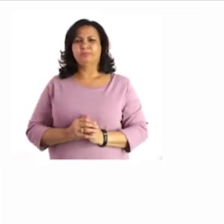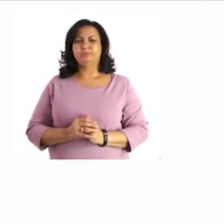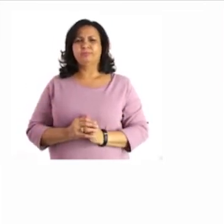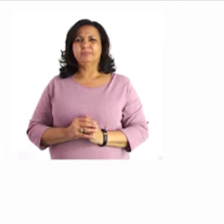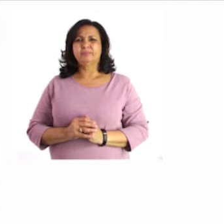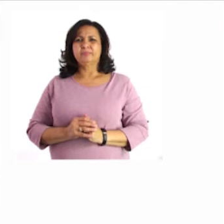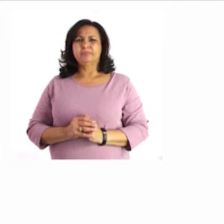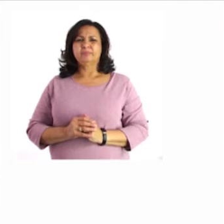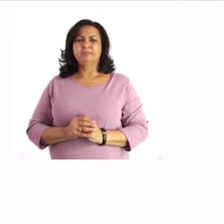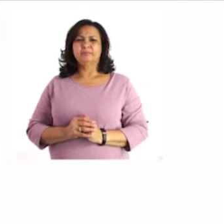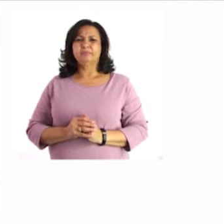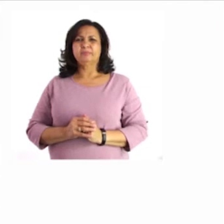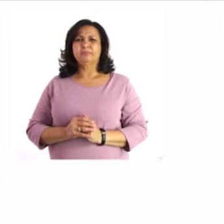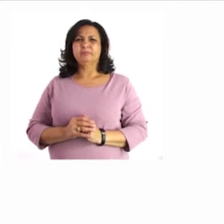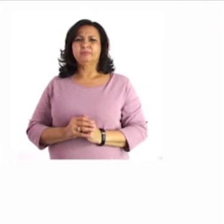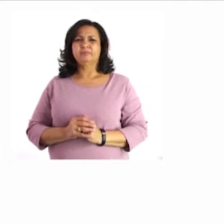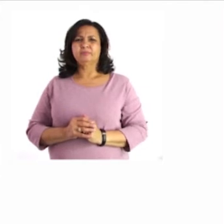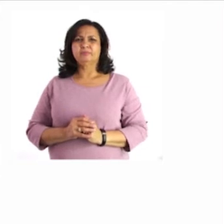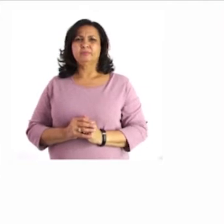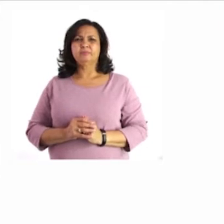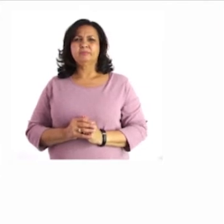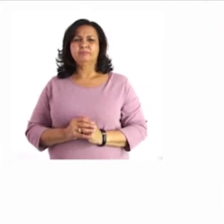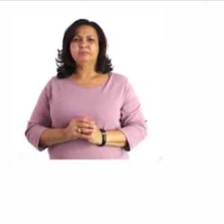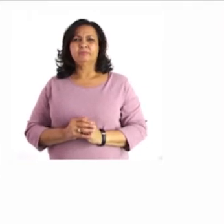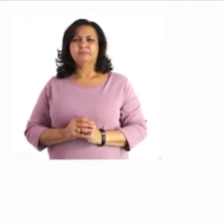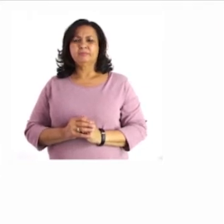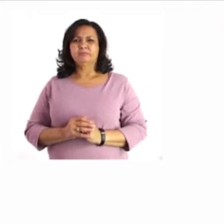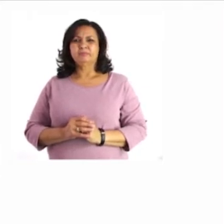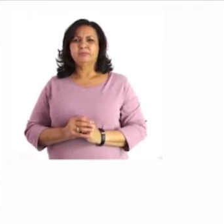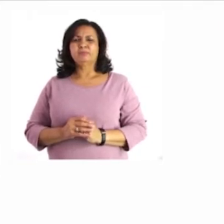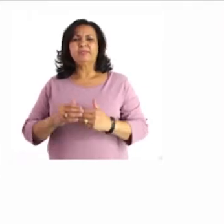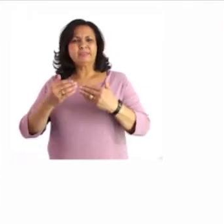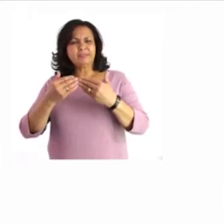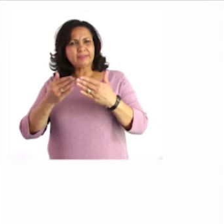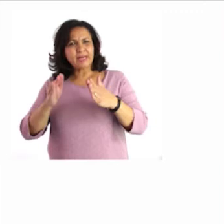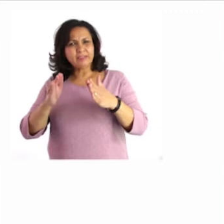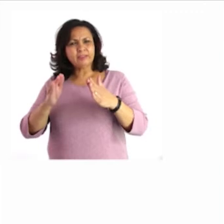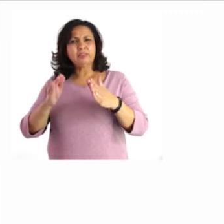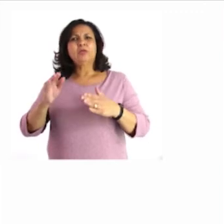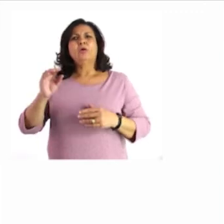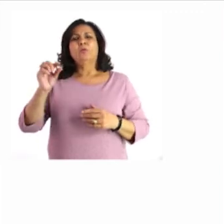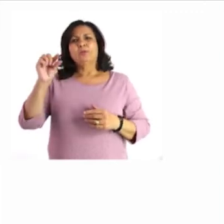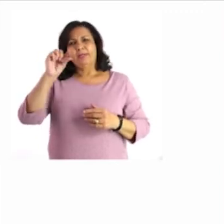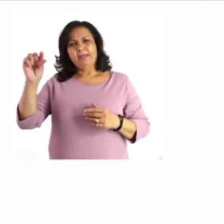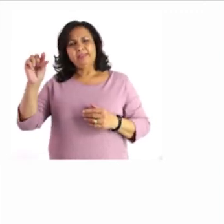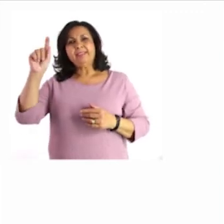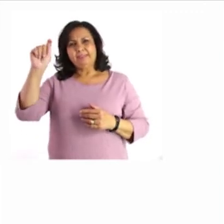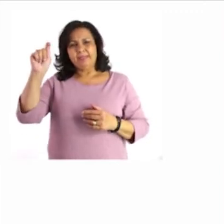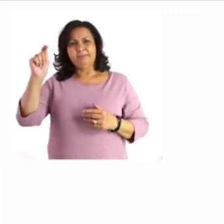color it. But now let's just look at the ones that starts with the letter T.